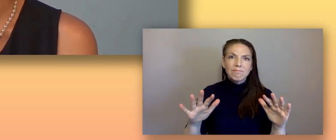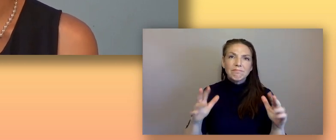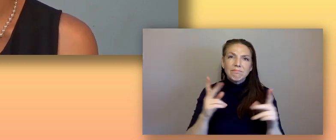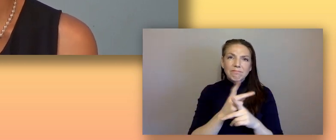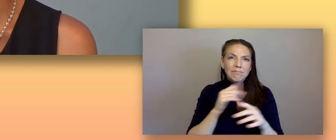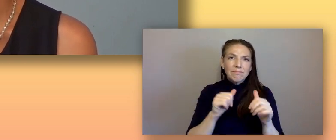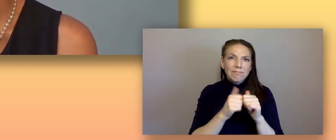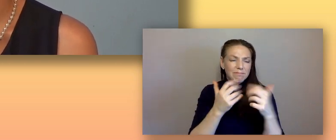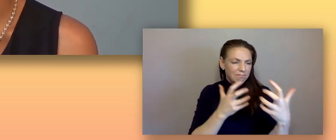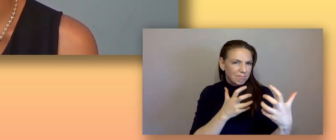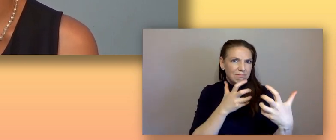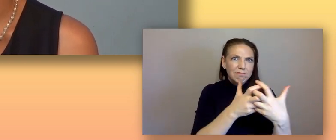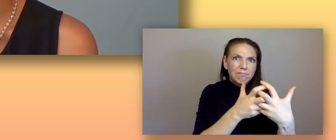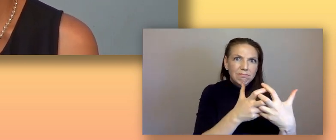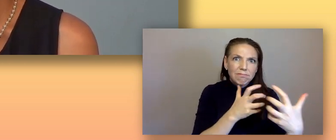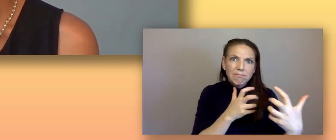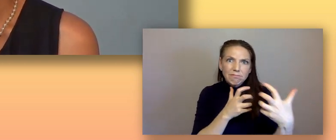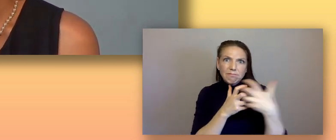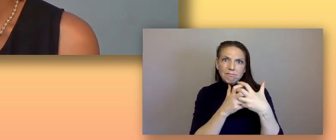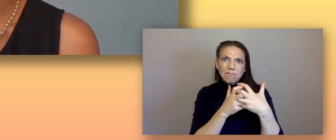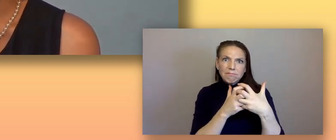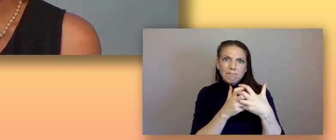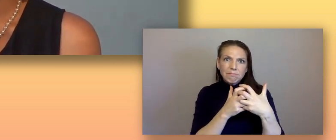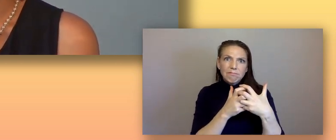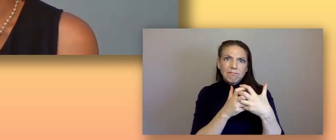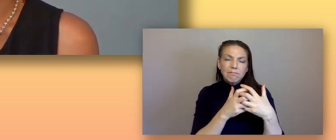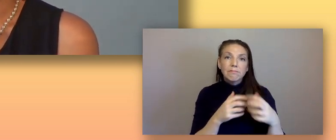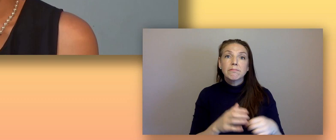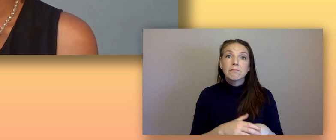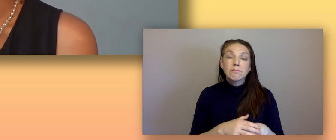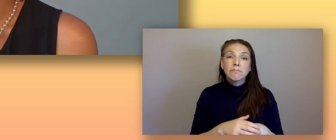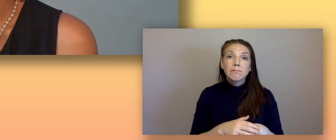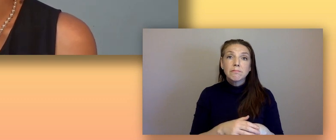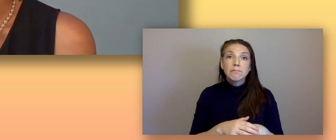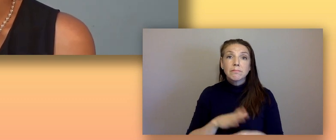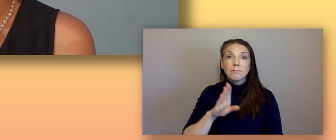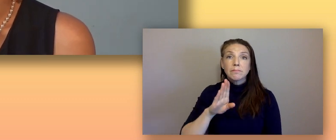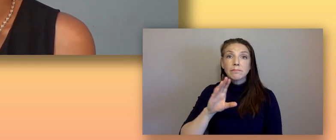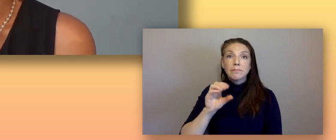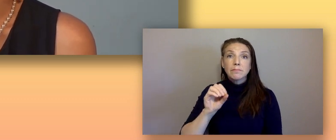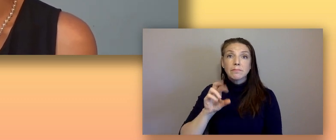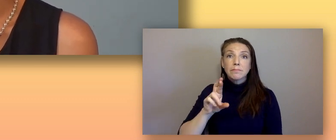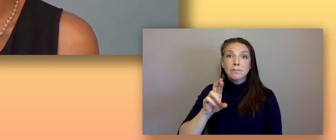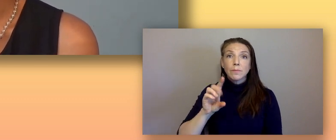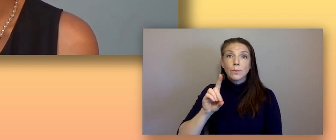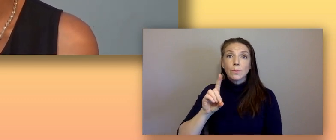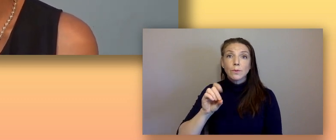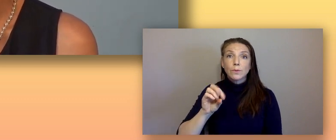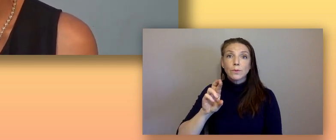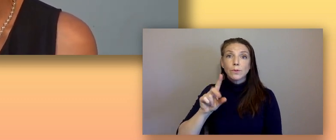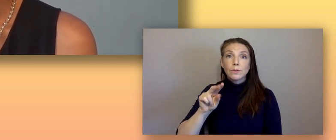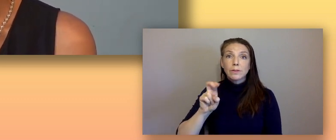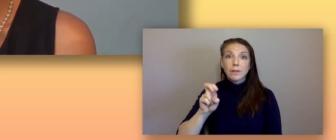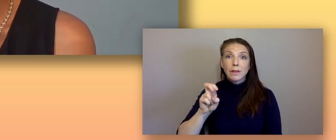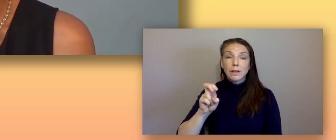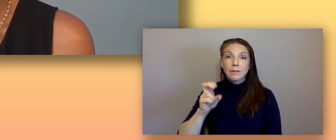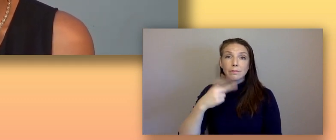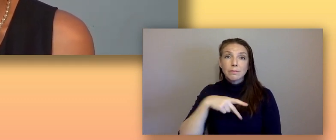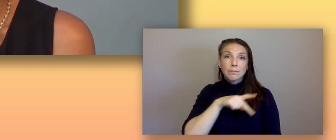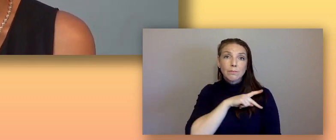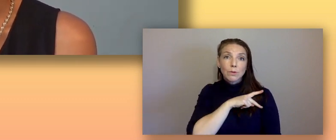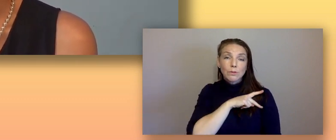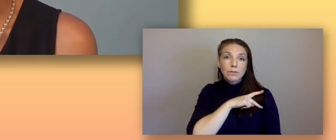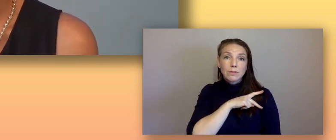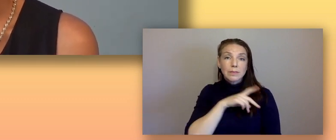around my disability. The treatment for borderline personality disorder is DBT,